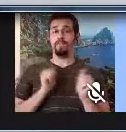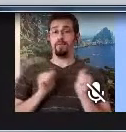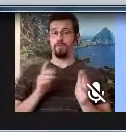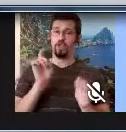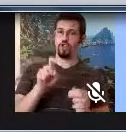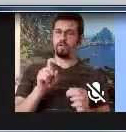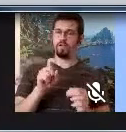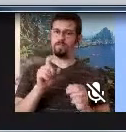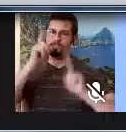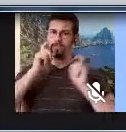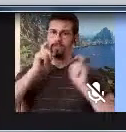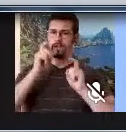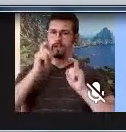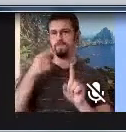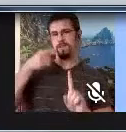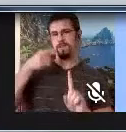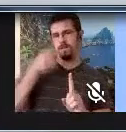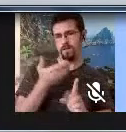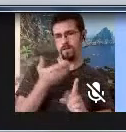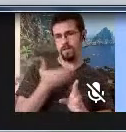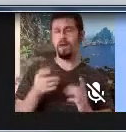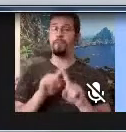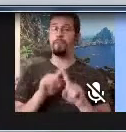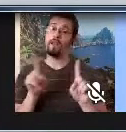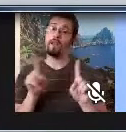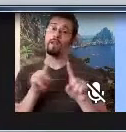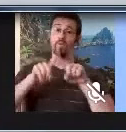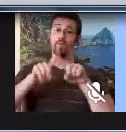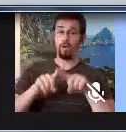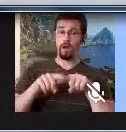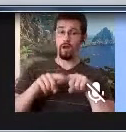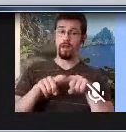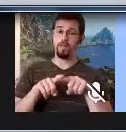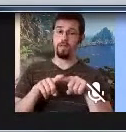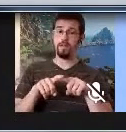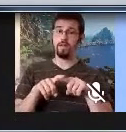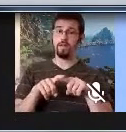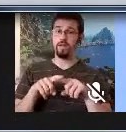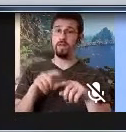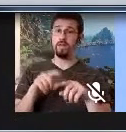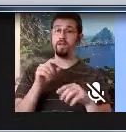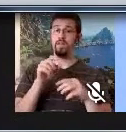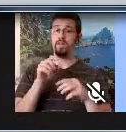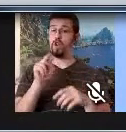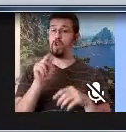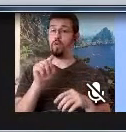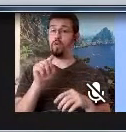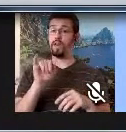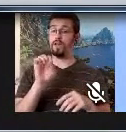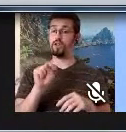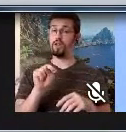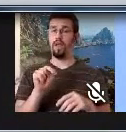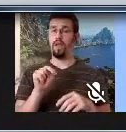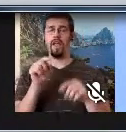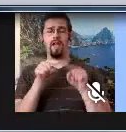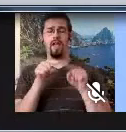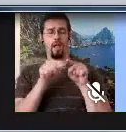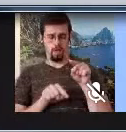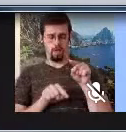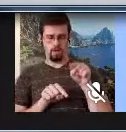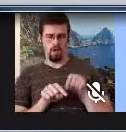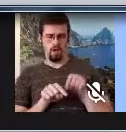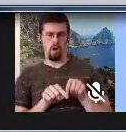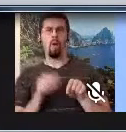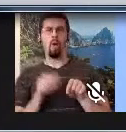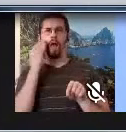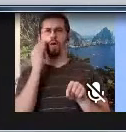relies on this tradition of standard notation where people can see a notehead and be like, oh, well, I know what that usually means. It